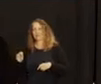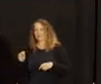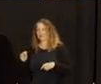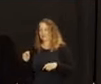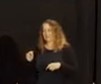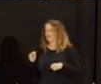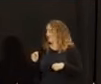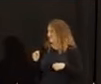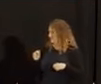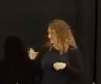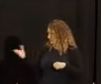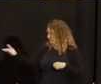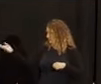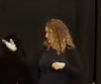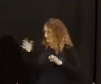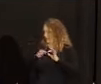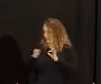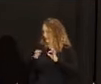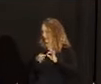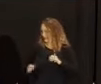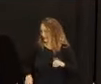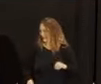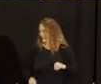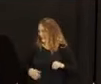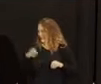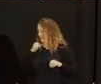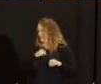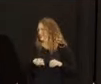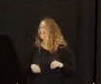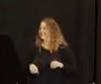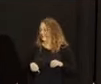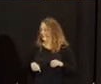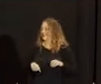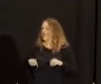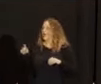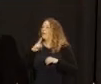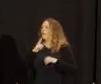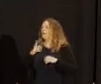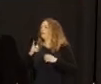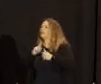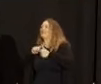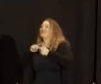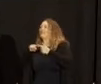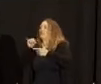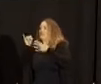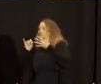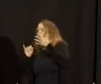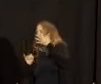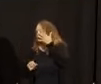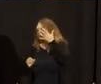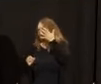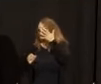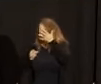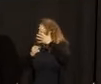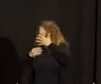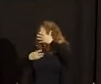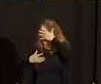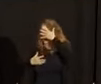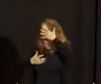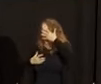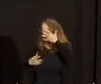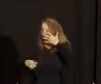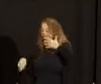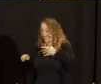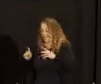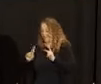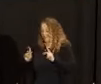syndrome, you know, gastrointestinal side effects, etc. And this is a whole new population of